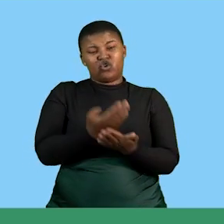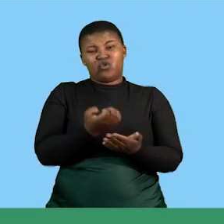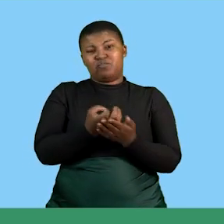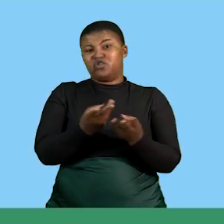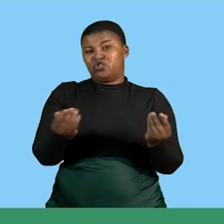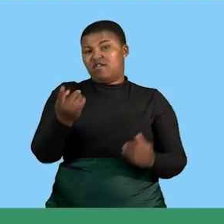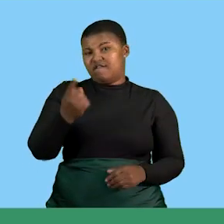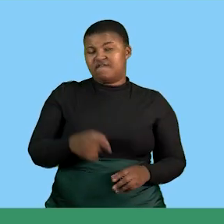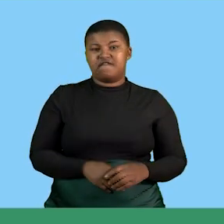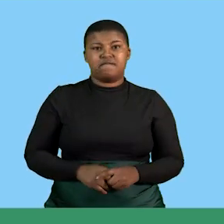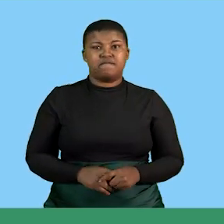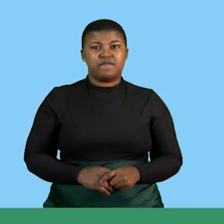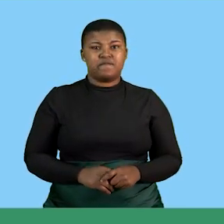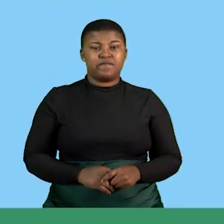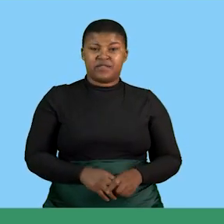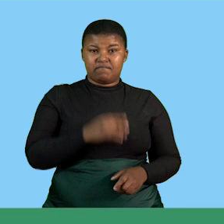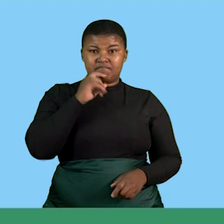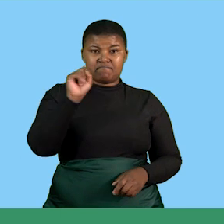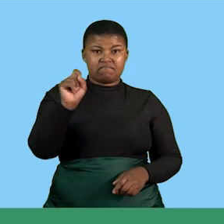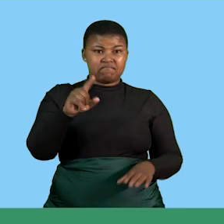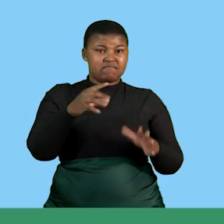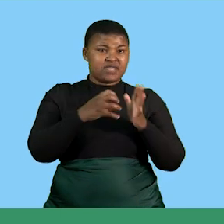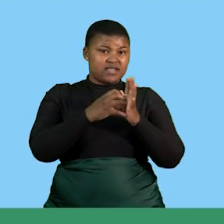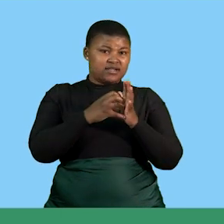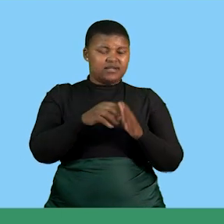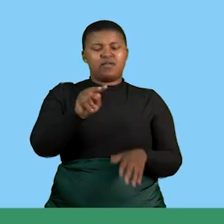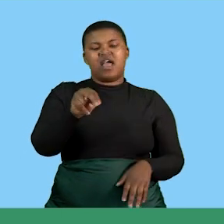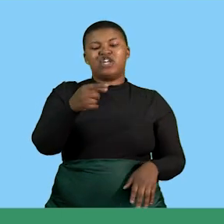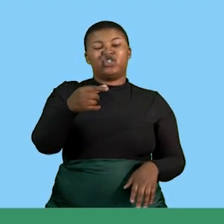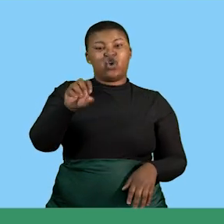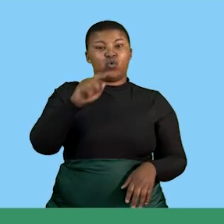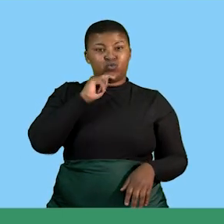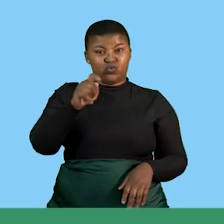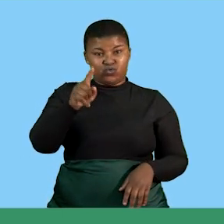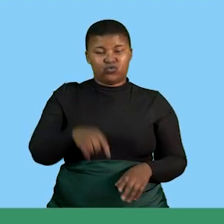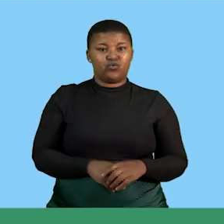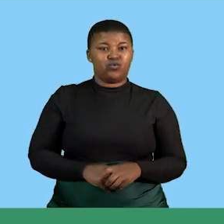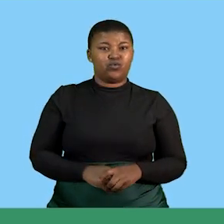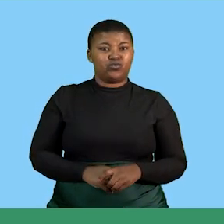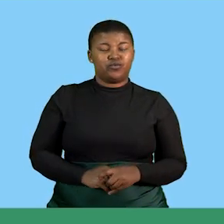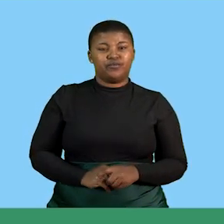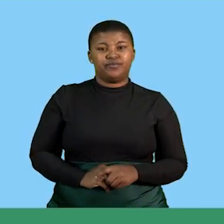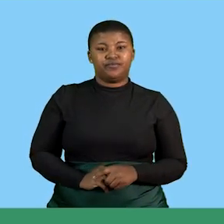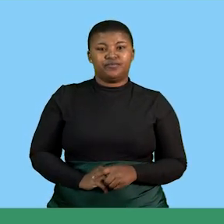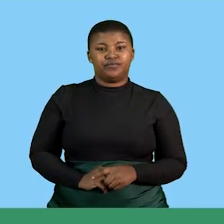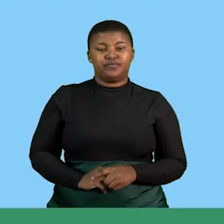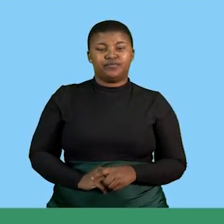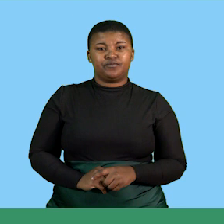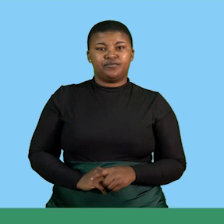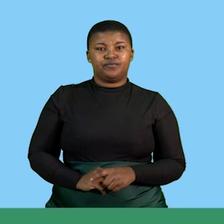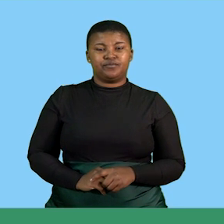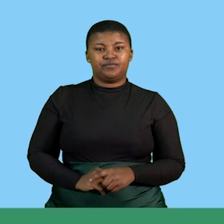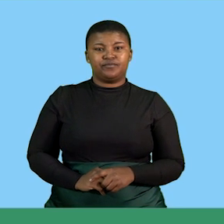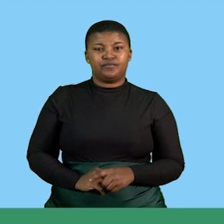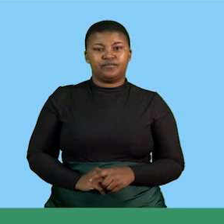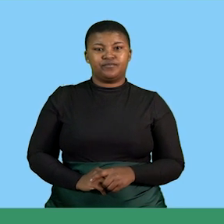issues. So this will be an example of an NGO or a non-governmental